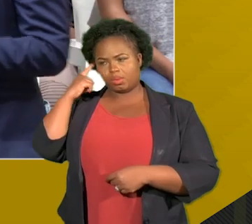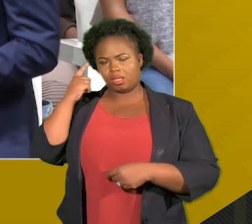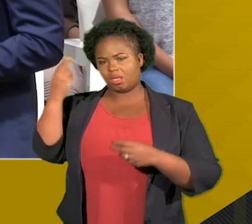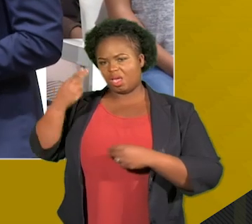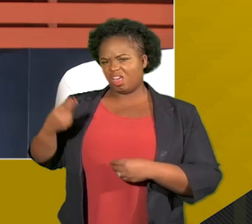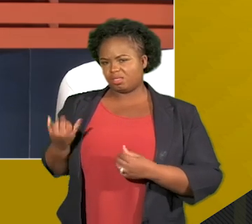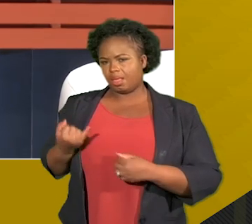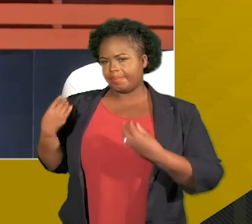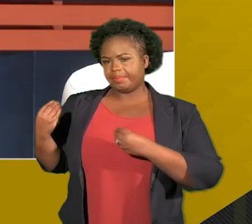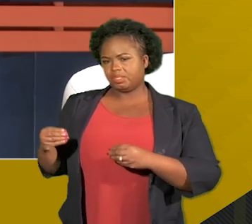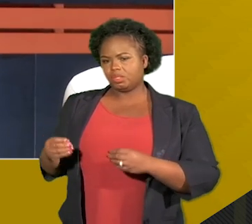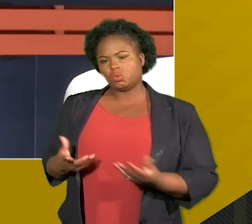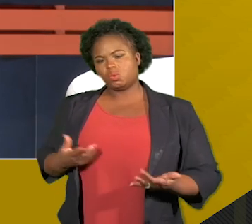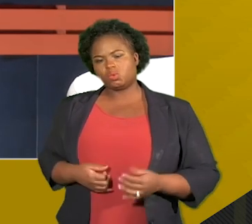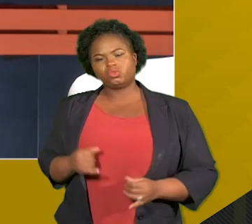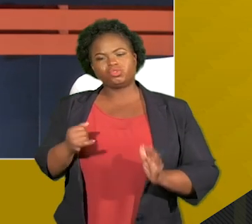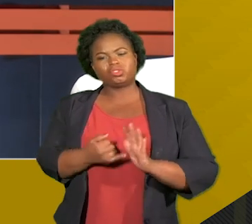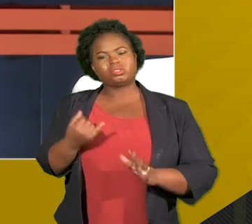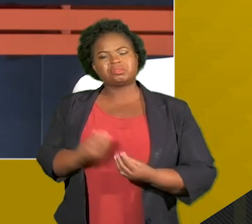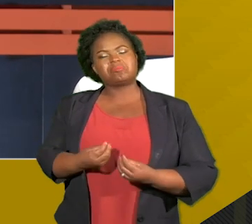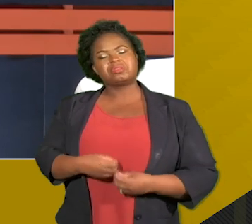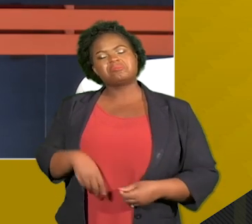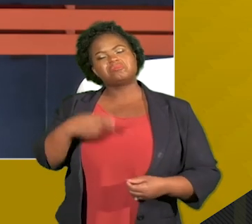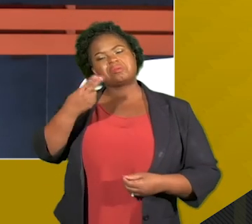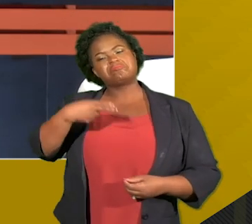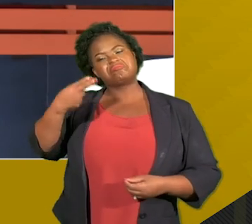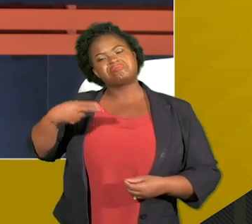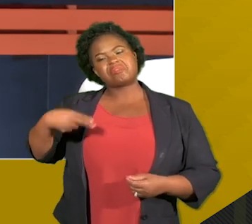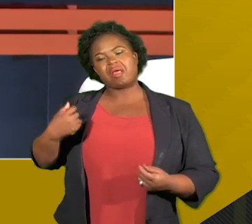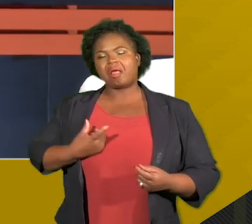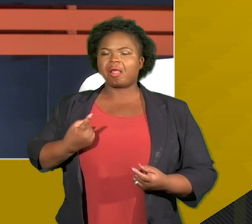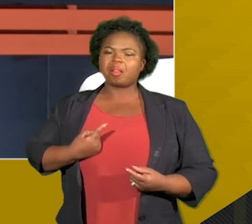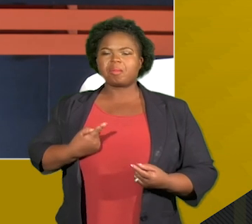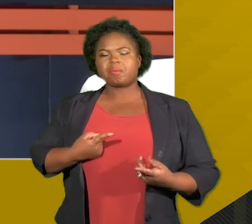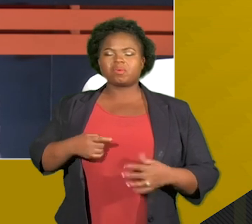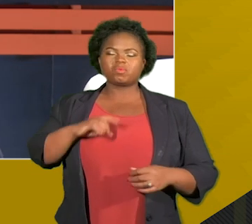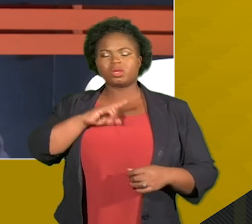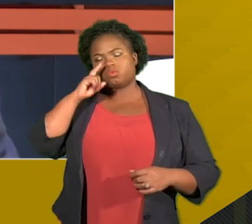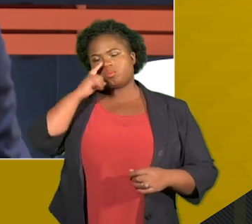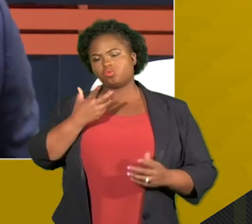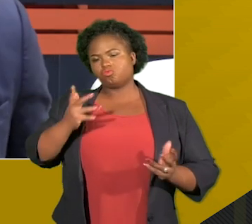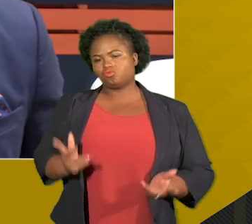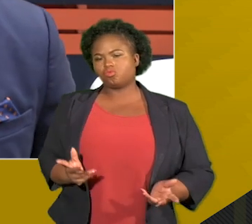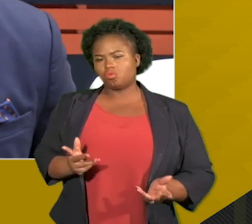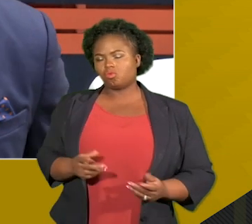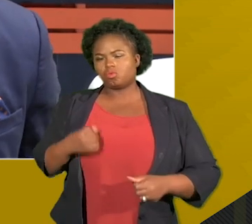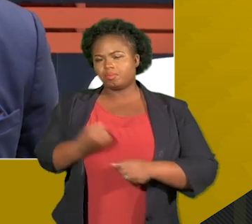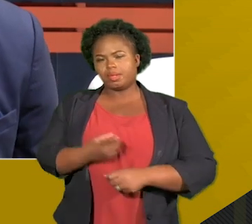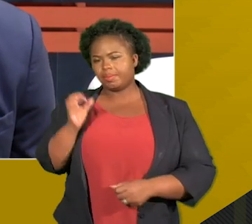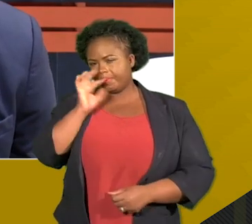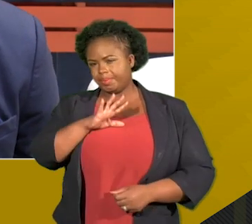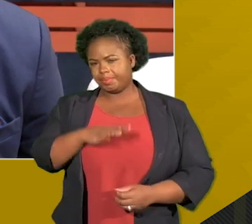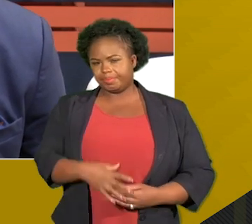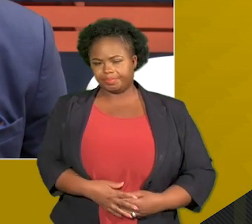as a business or bacabanga ukuthi it's something nje ungayidwebela uma unesizungu or it's something that will never make you ukuthi wenze imali